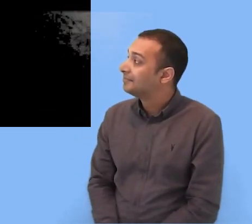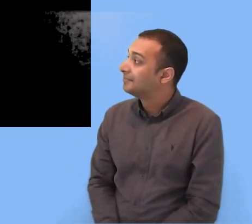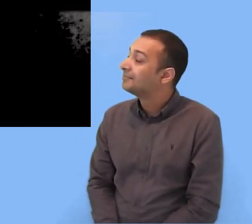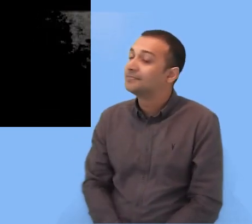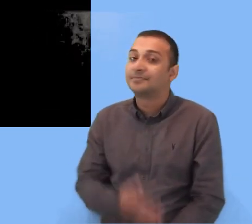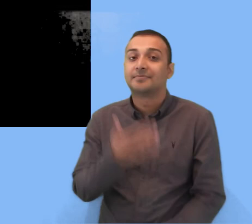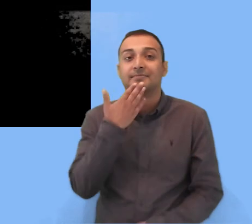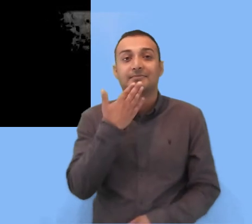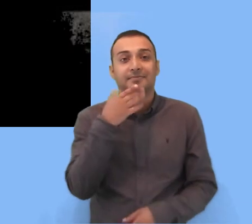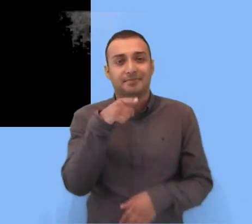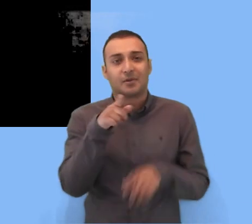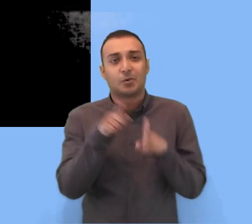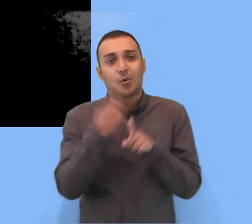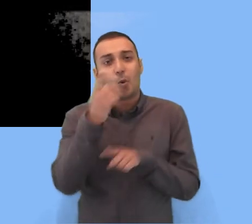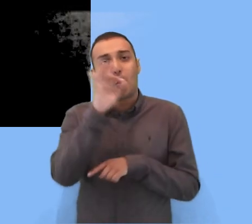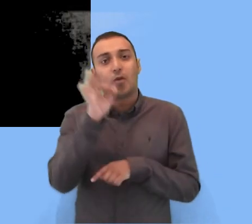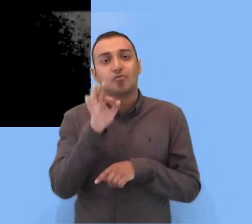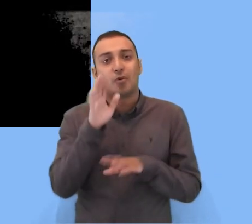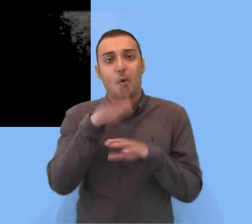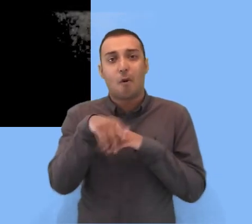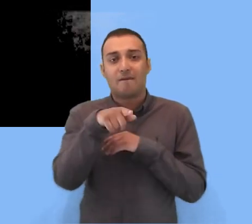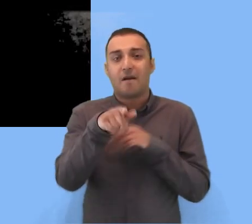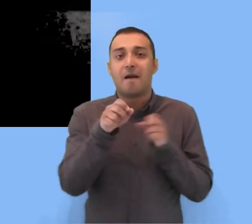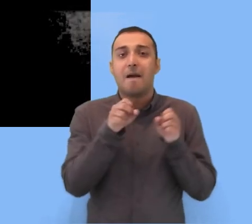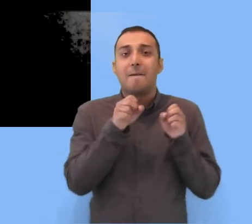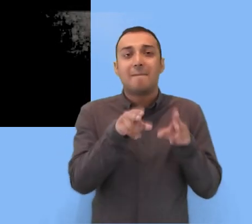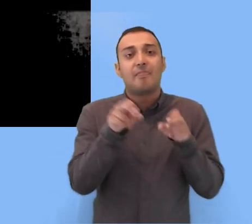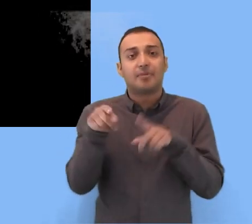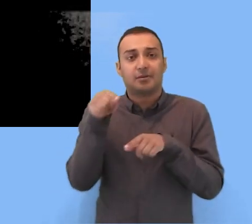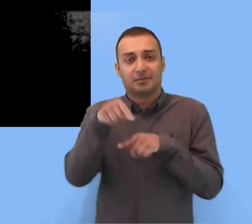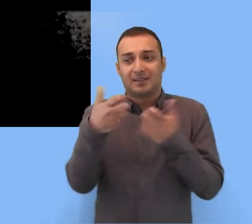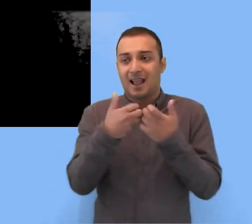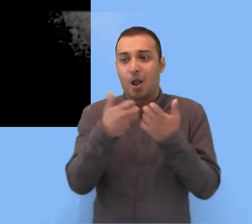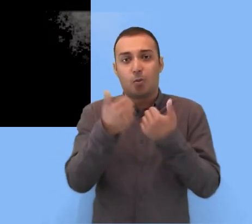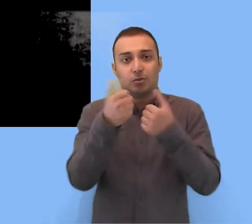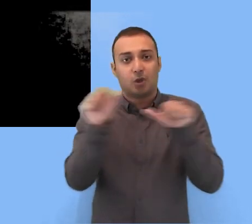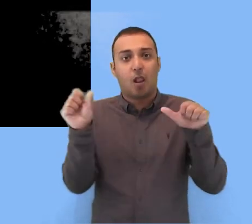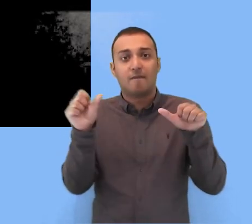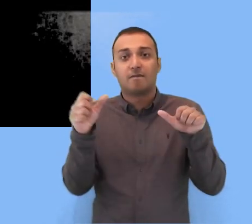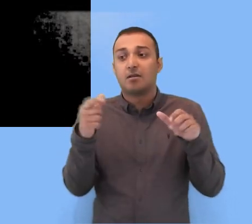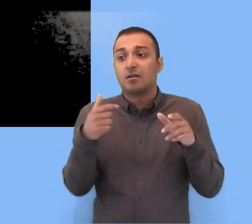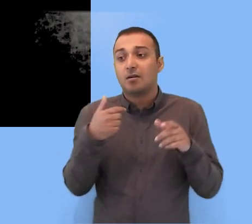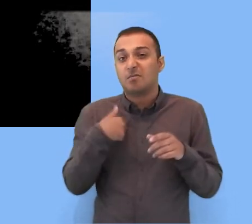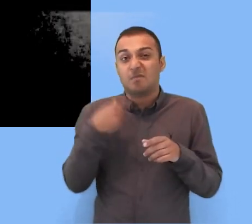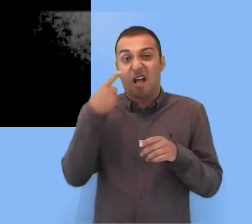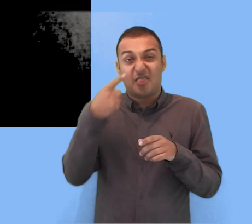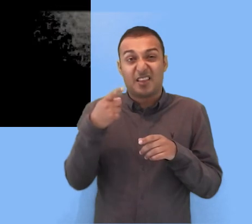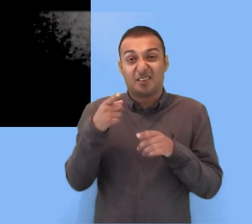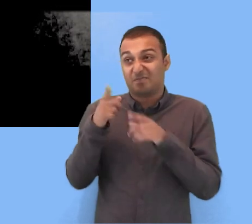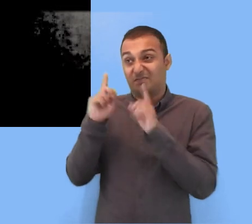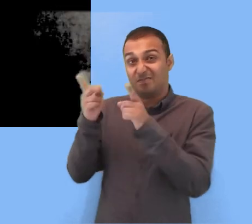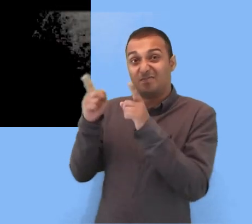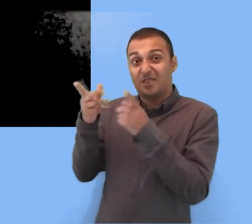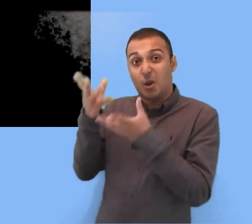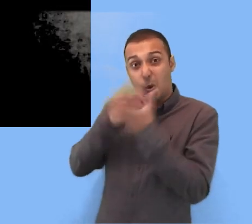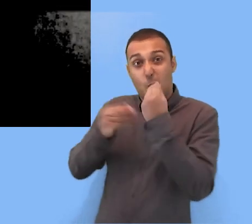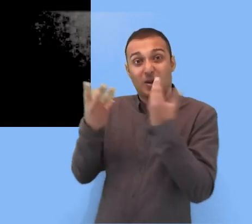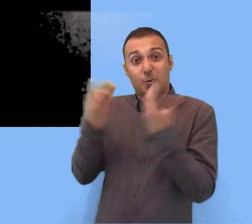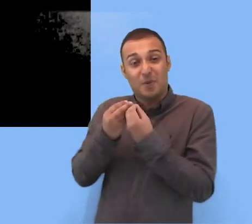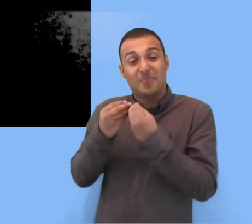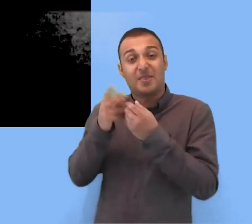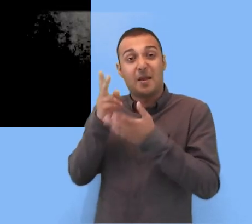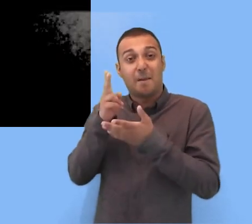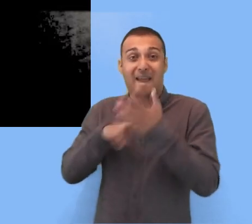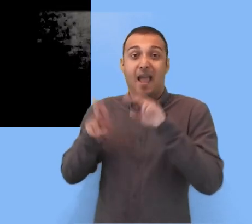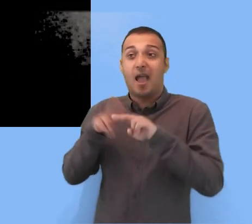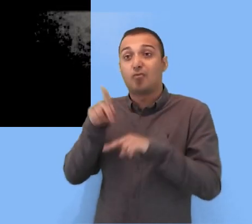methods, and if it's okay, I think that's exactly what the Learning with Parents platform was designed to do, was to help